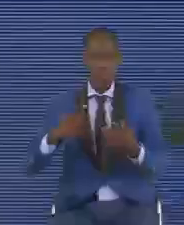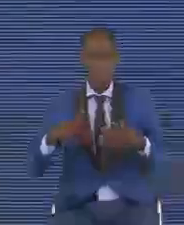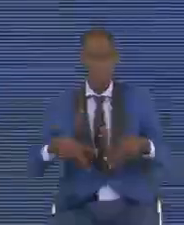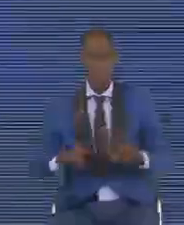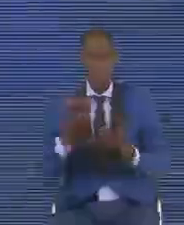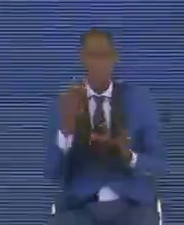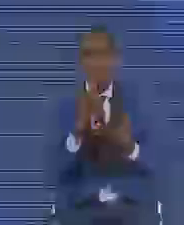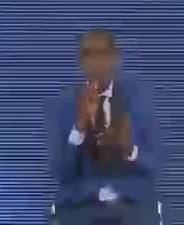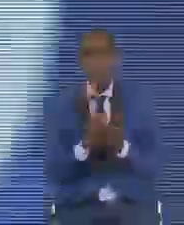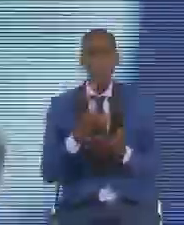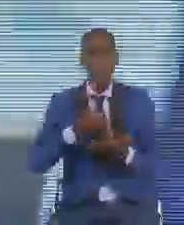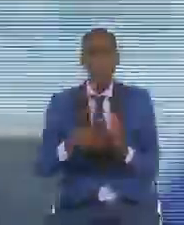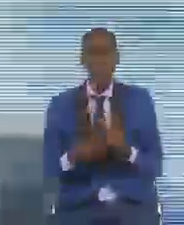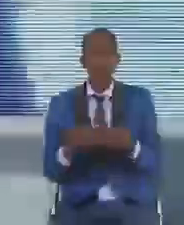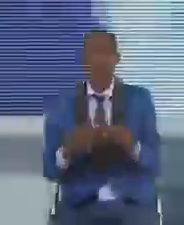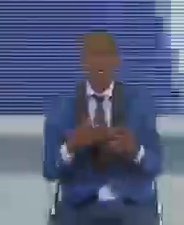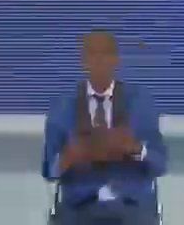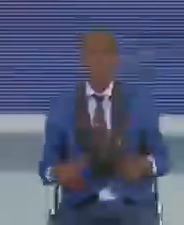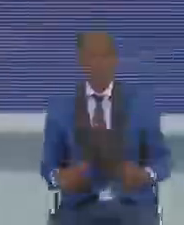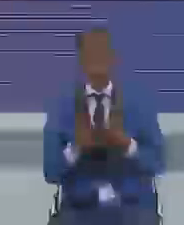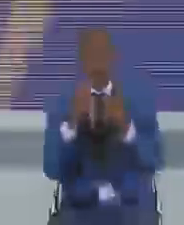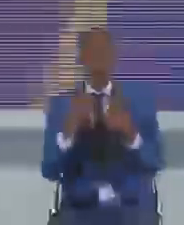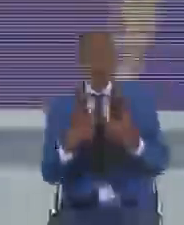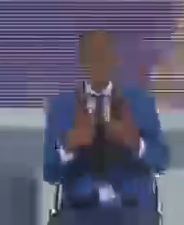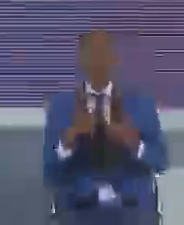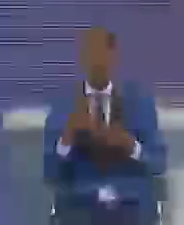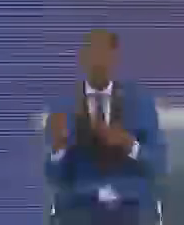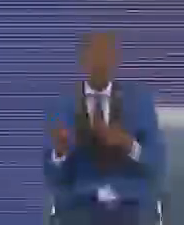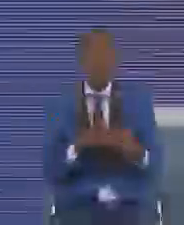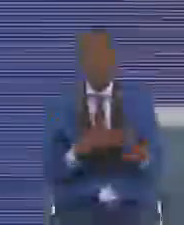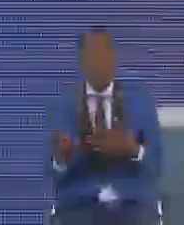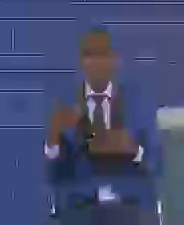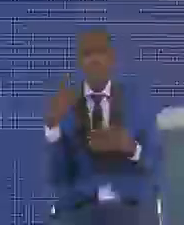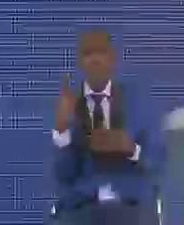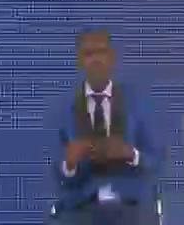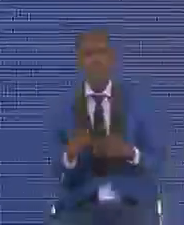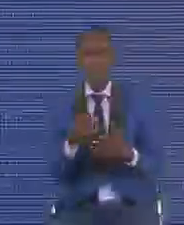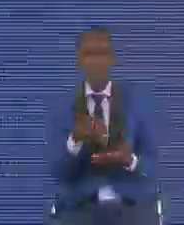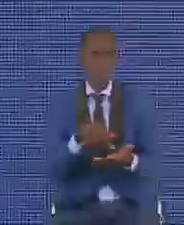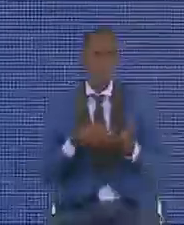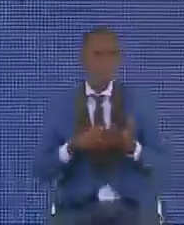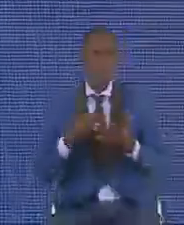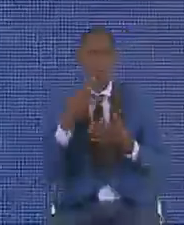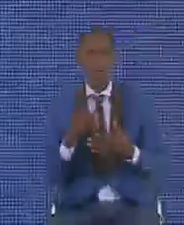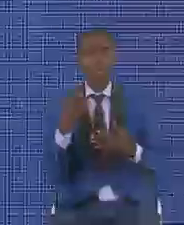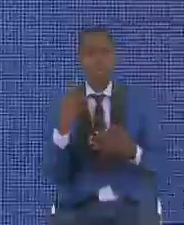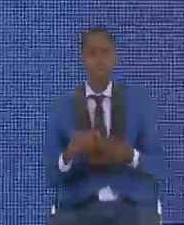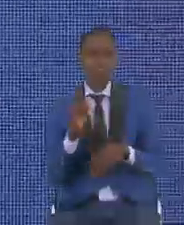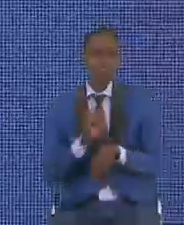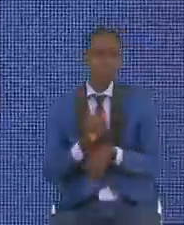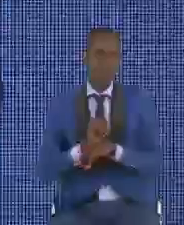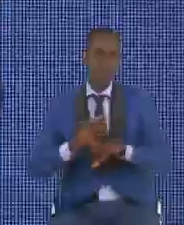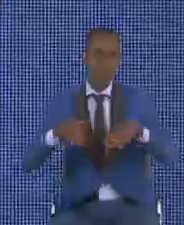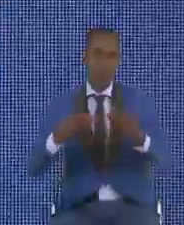whatever challenge you might have, that means no matter the demand of the assigned ministry,